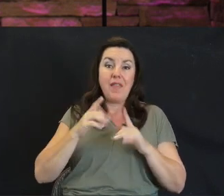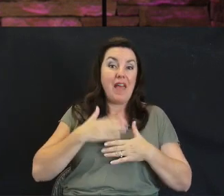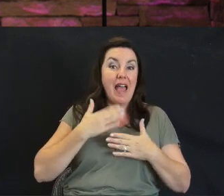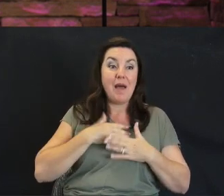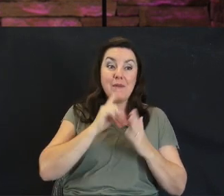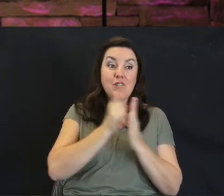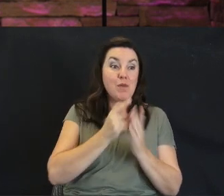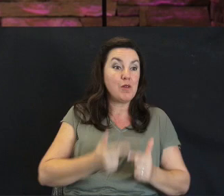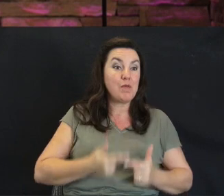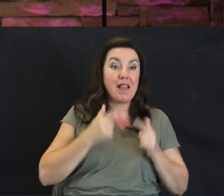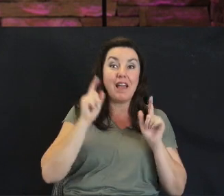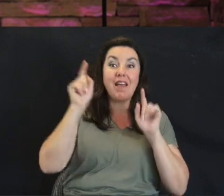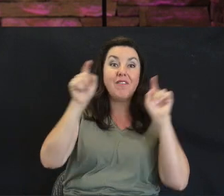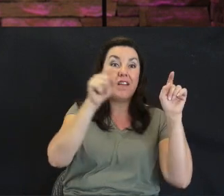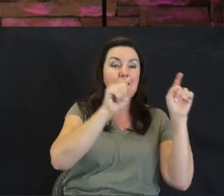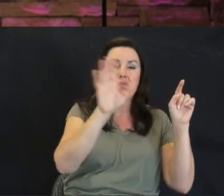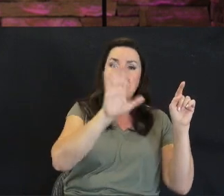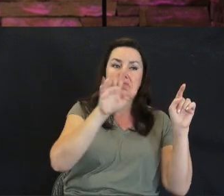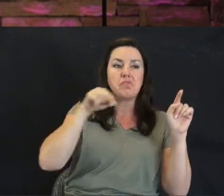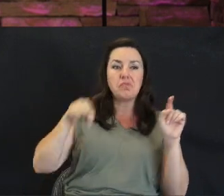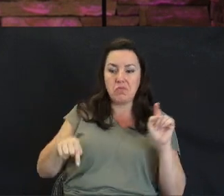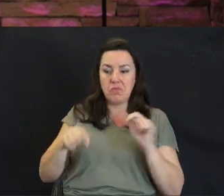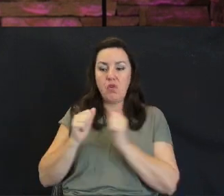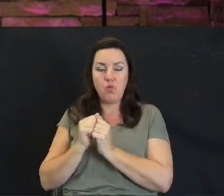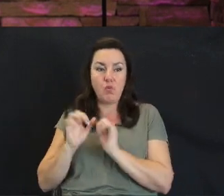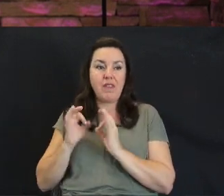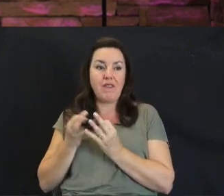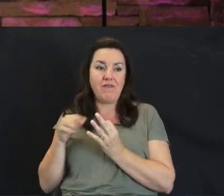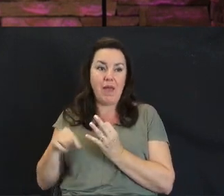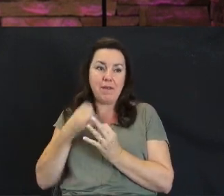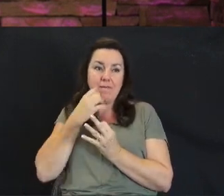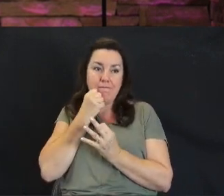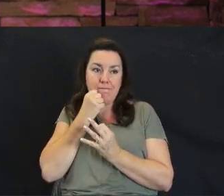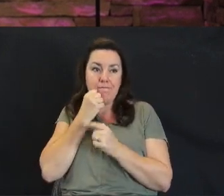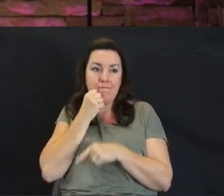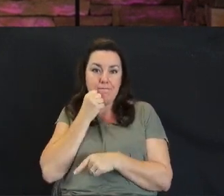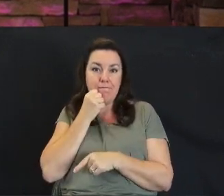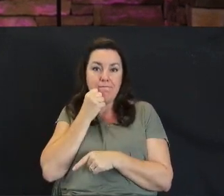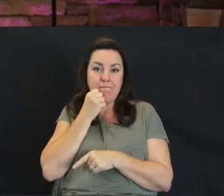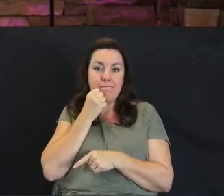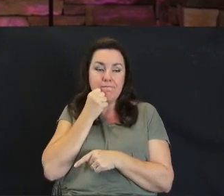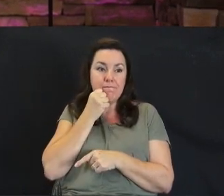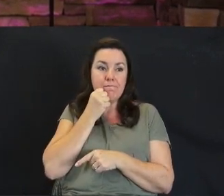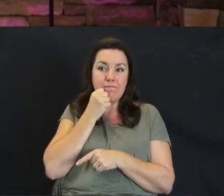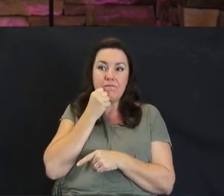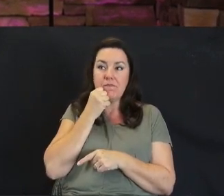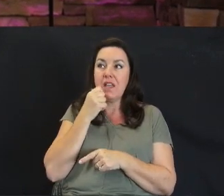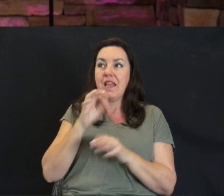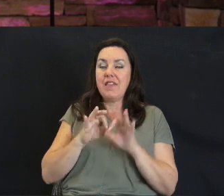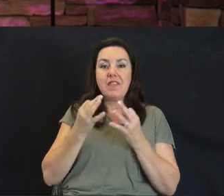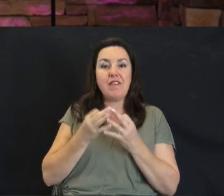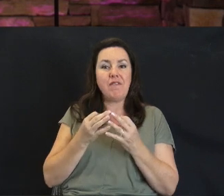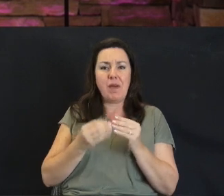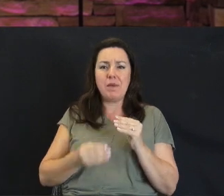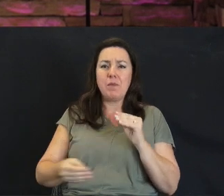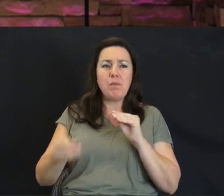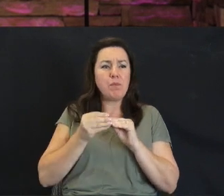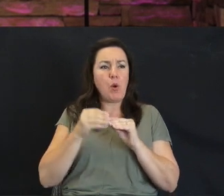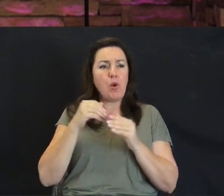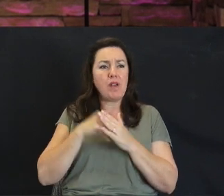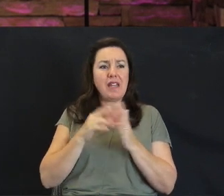anywhere Other than when I'm with my family That the family Is critically important Can be seen Throughout the pages of scripture